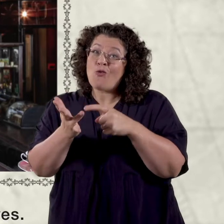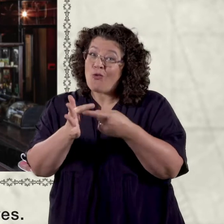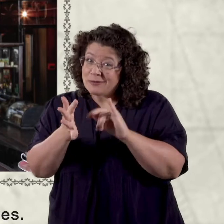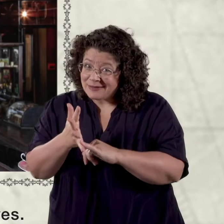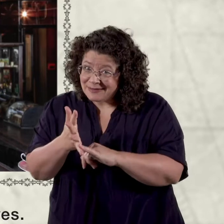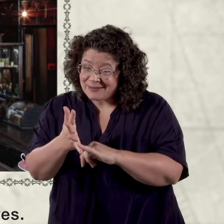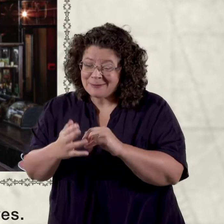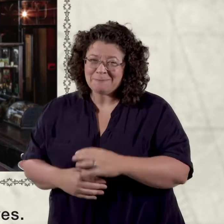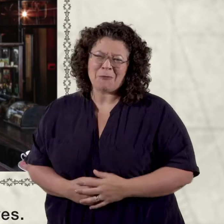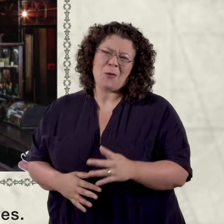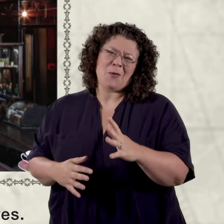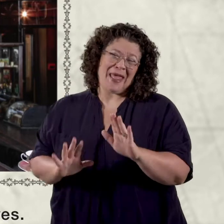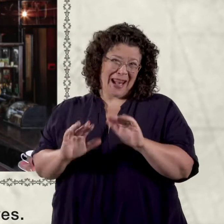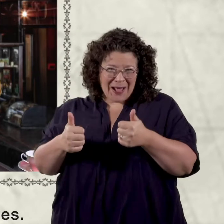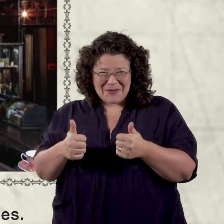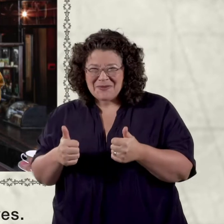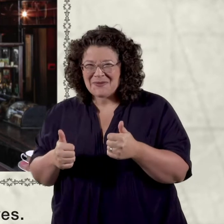Oh, hello.